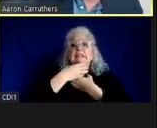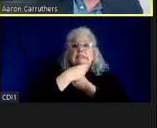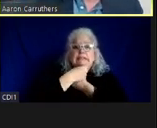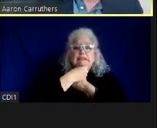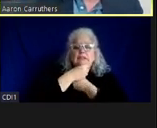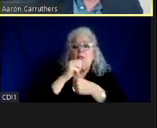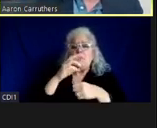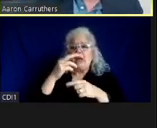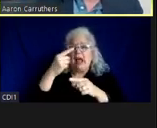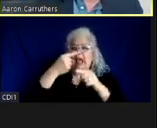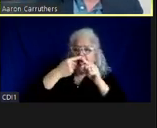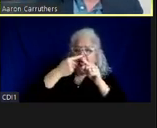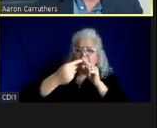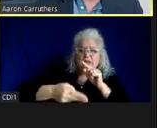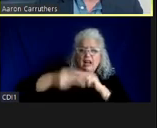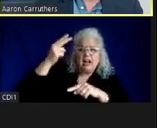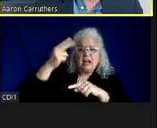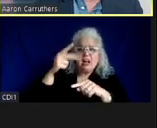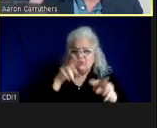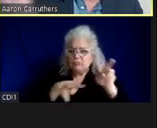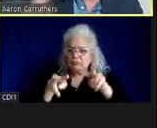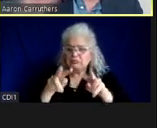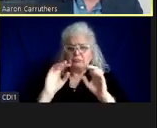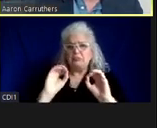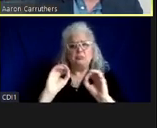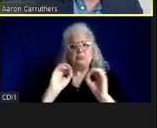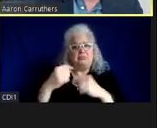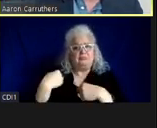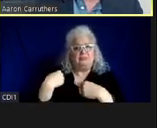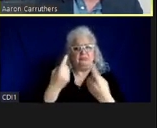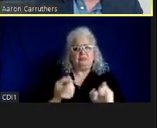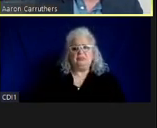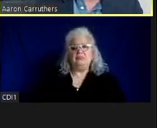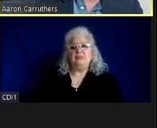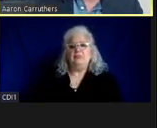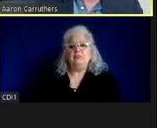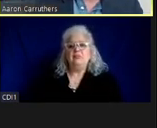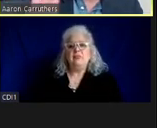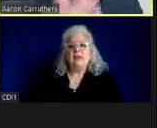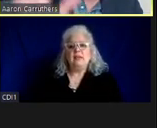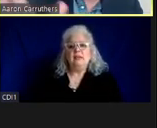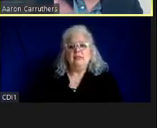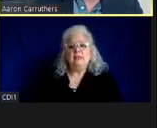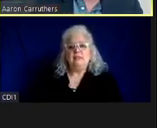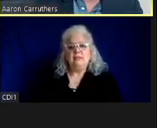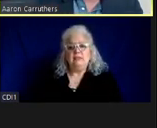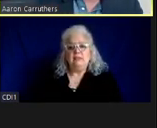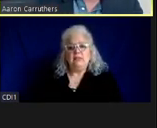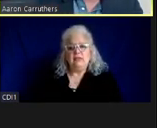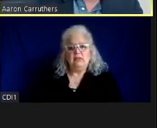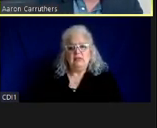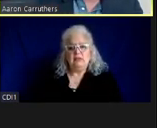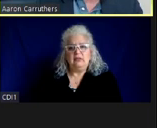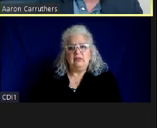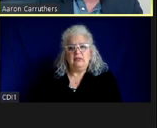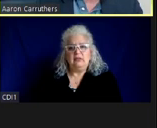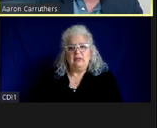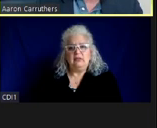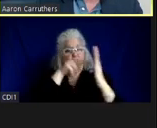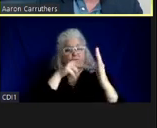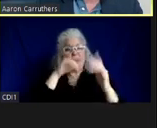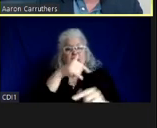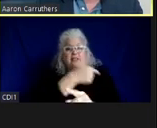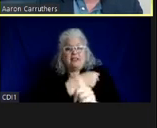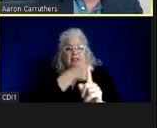ingredients, you're recommended to either try to get the one that doesn't have the ingredients you're allergic to, or to not take it